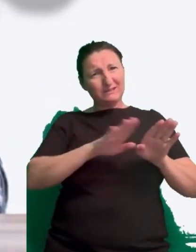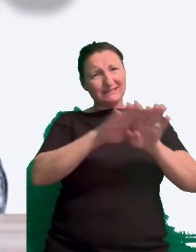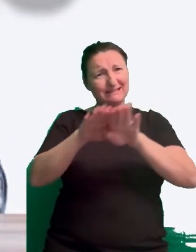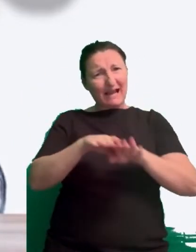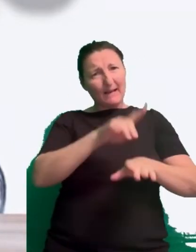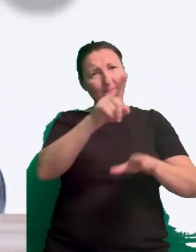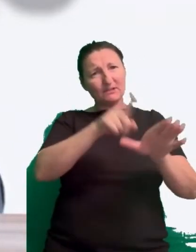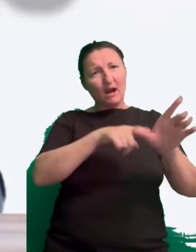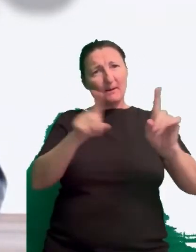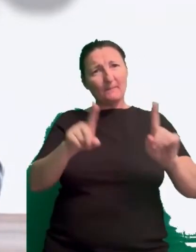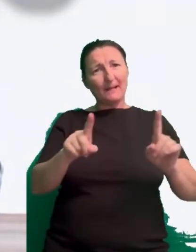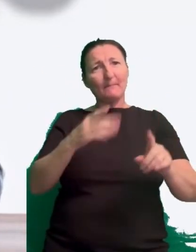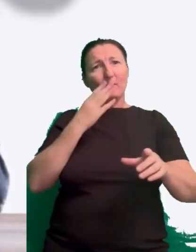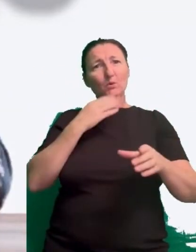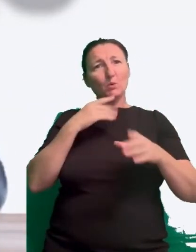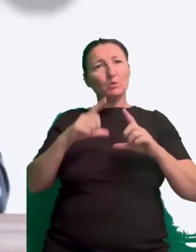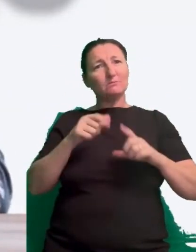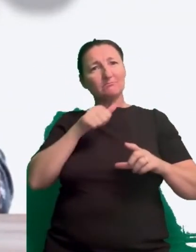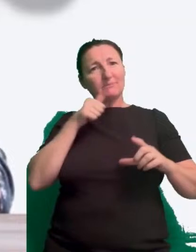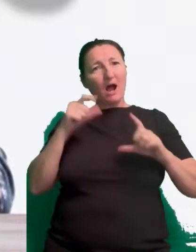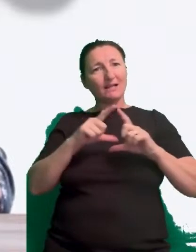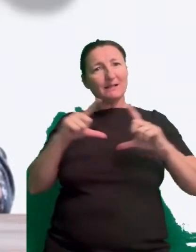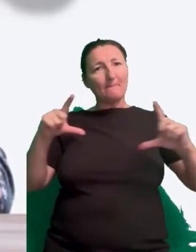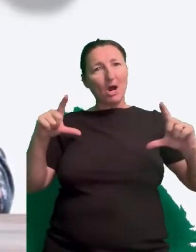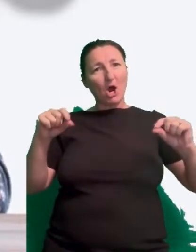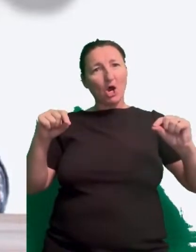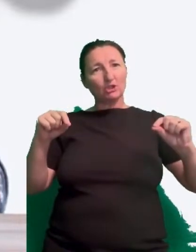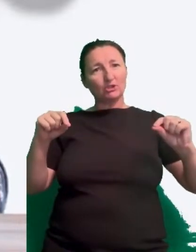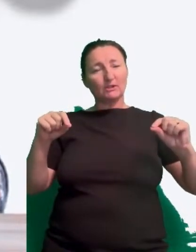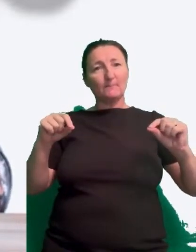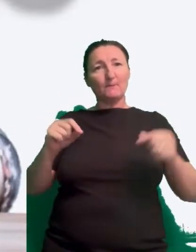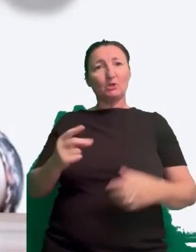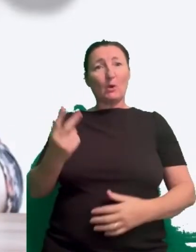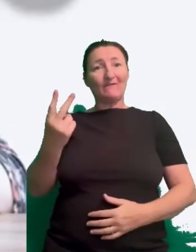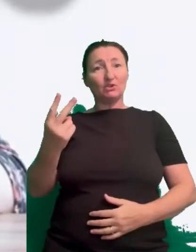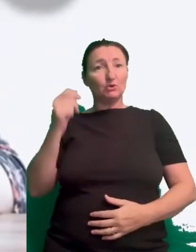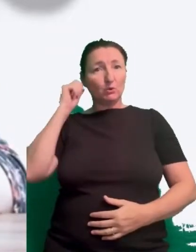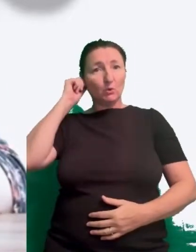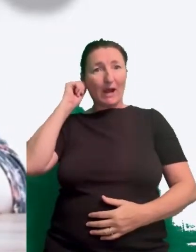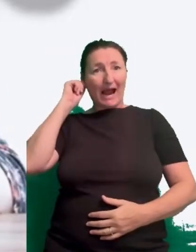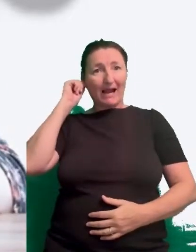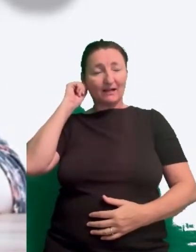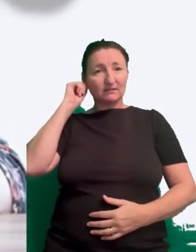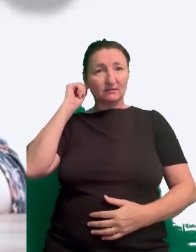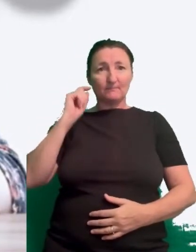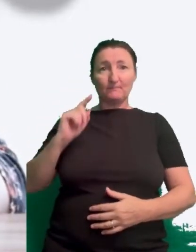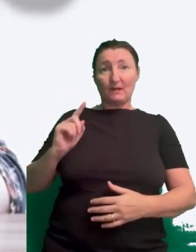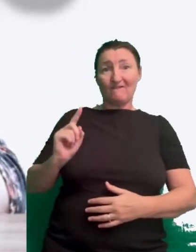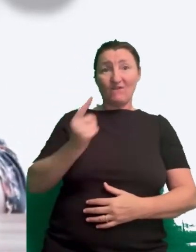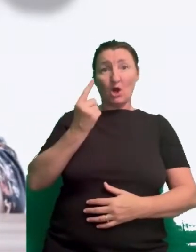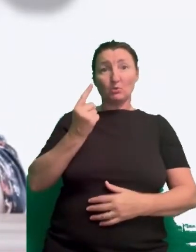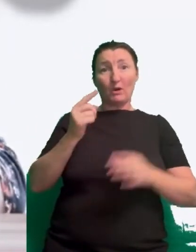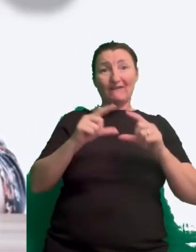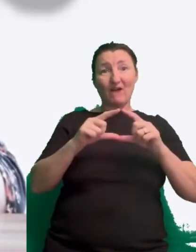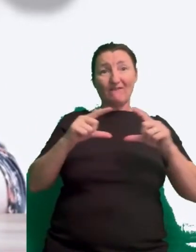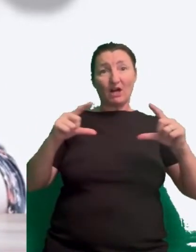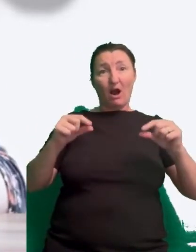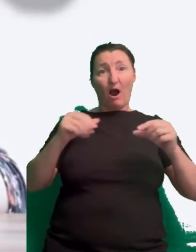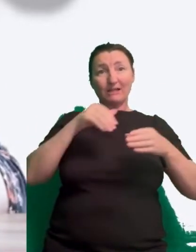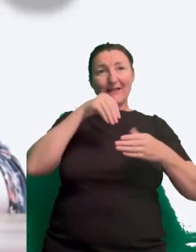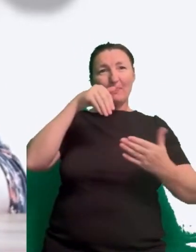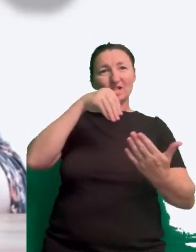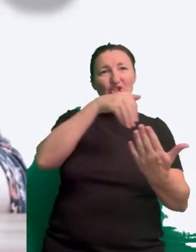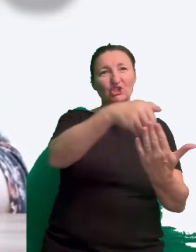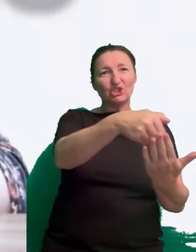this purse that I have. So there are two hacks that I'm going to show you. And the first one is for getting your cards out of the card slots.